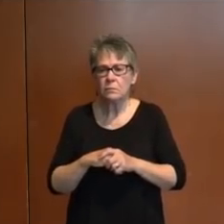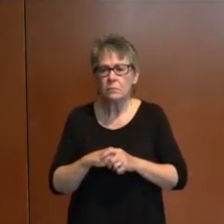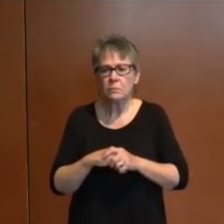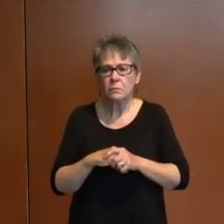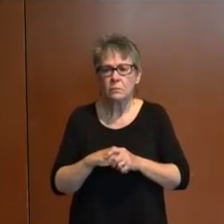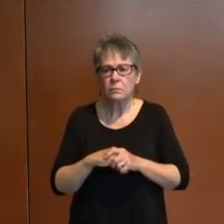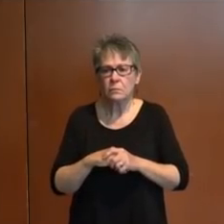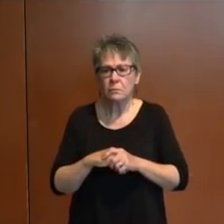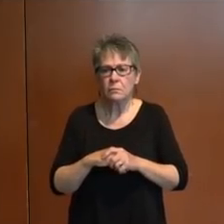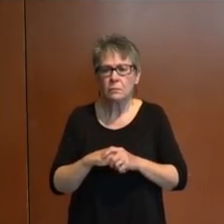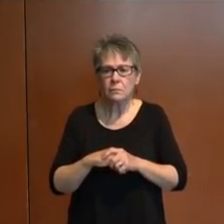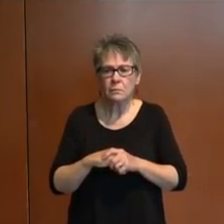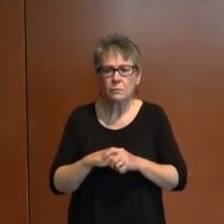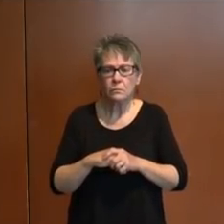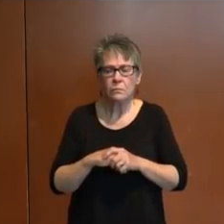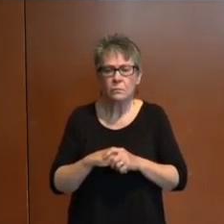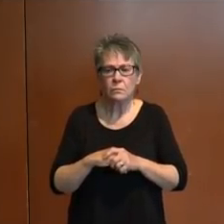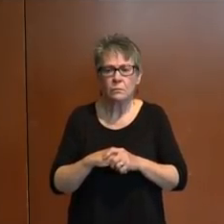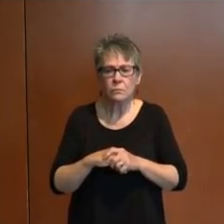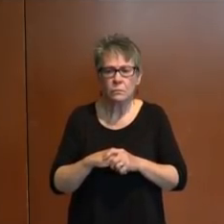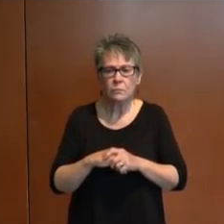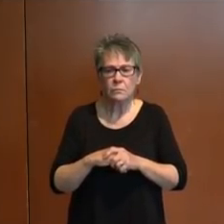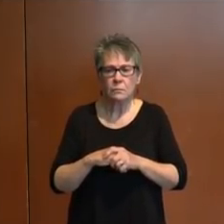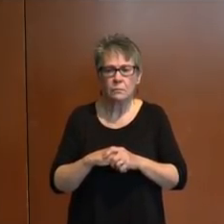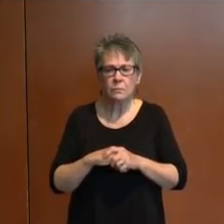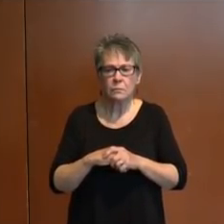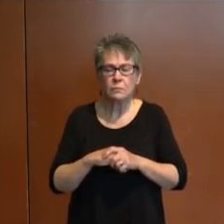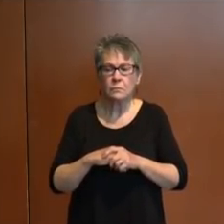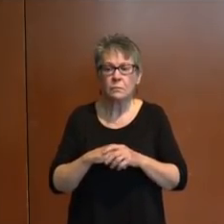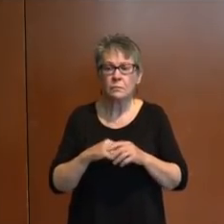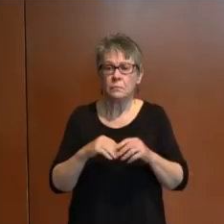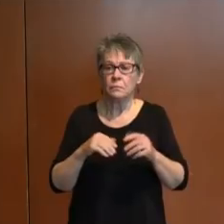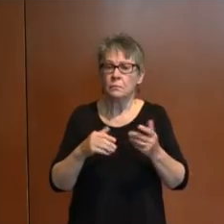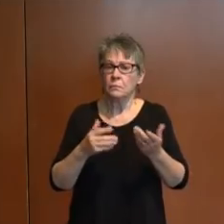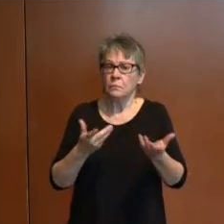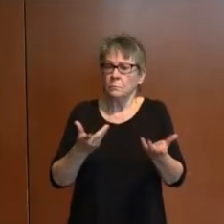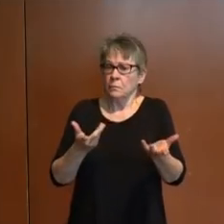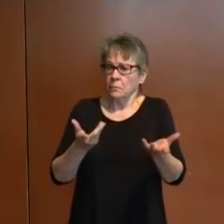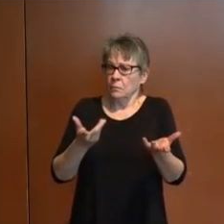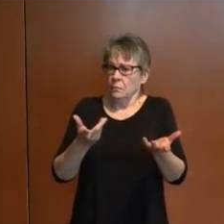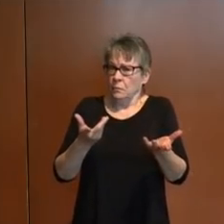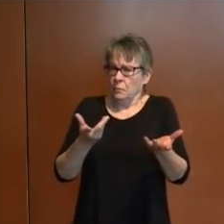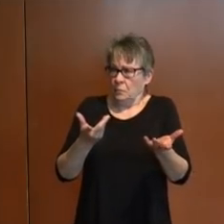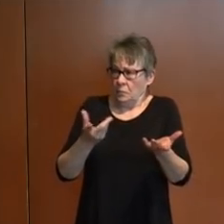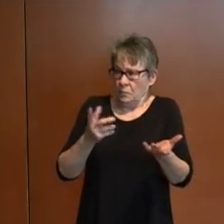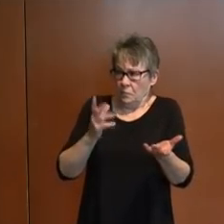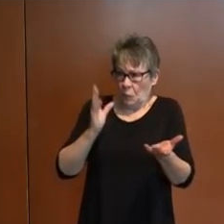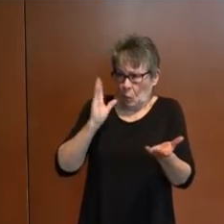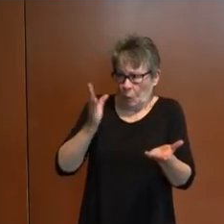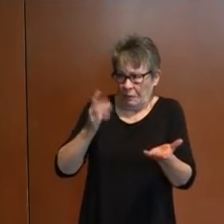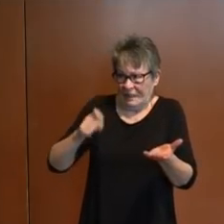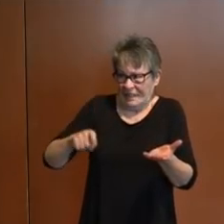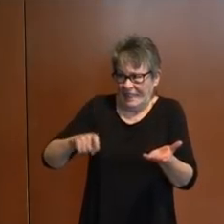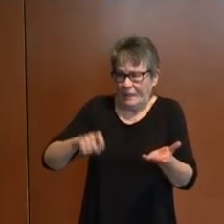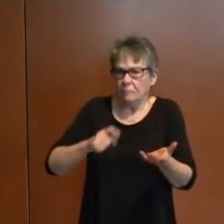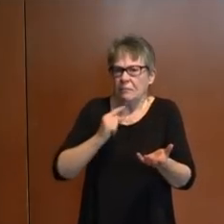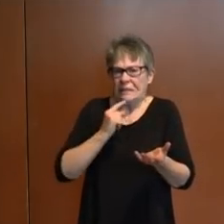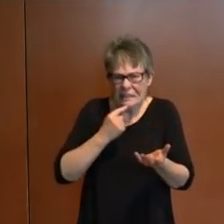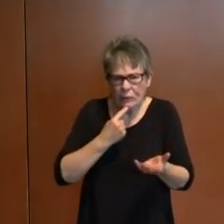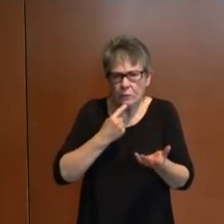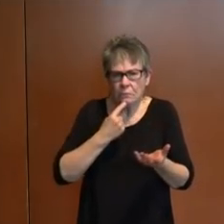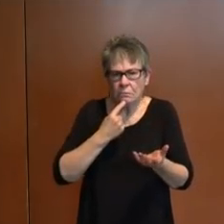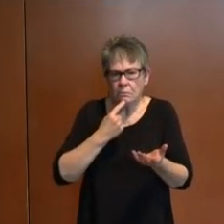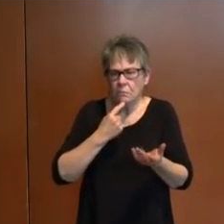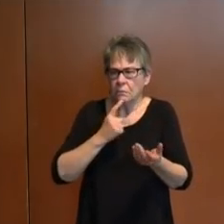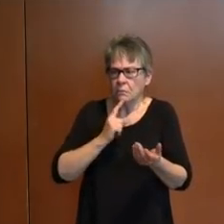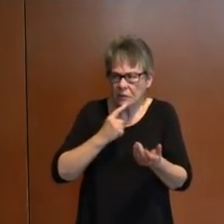is that the need for critical beds is being felt now and prior to what we would call the actual surge